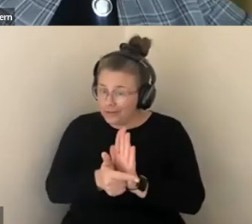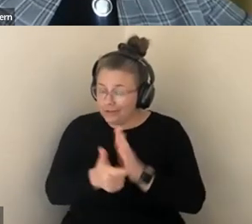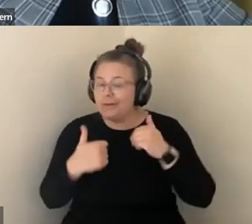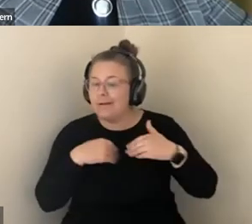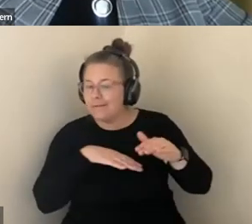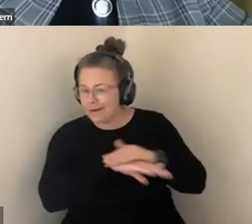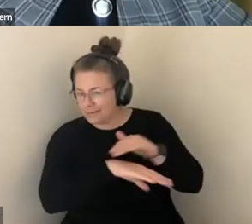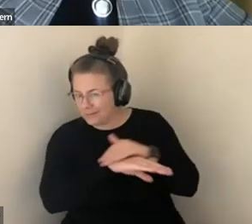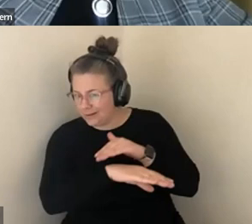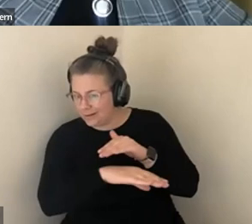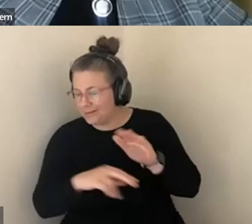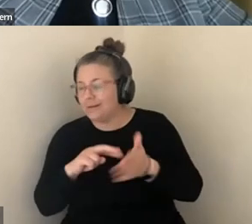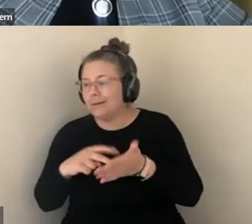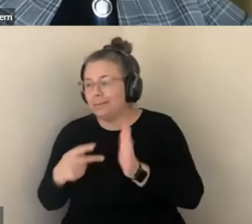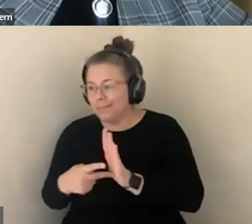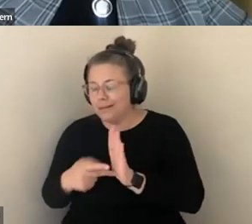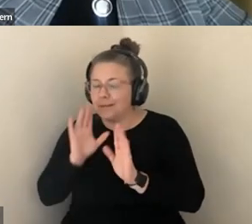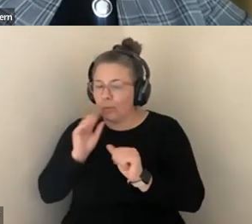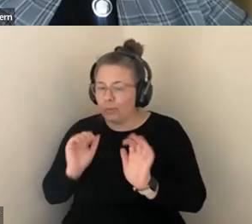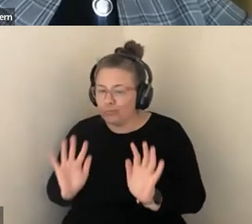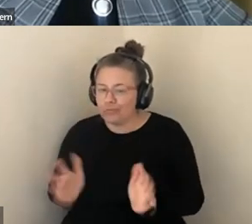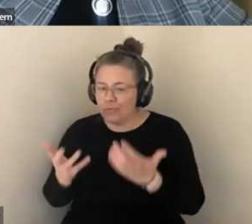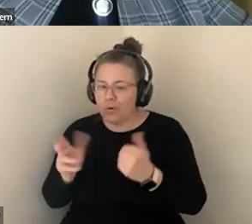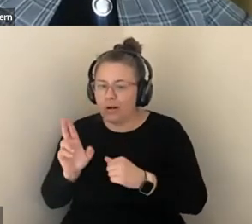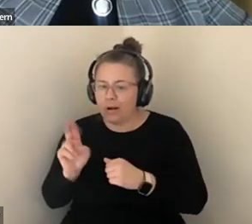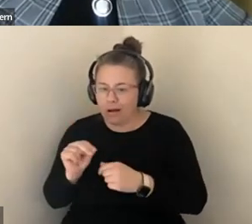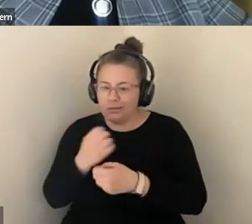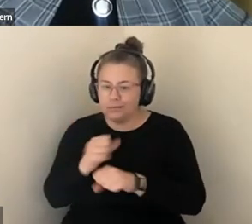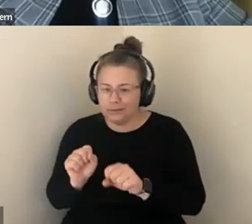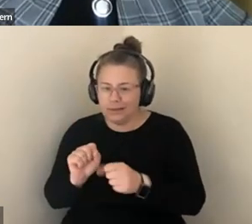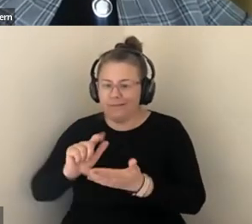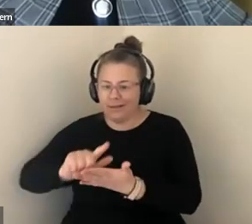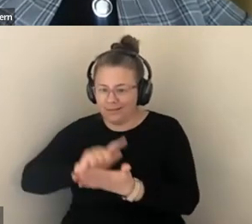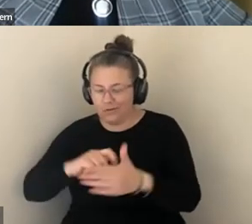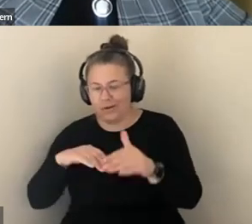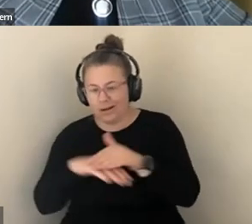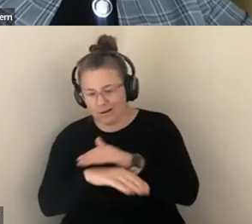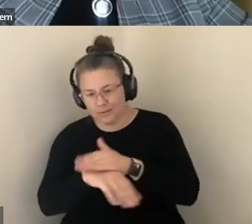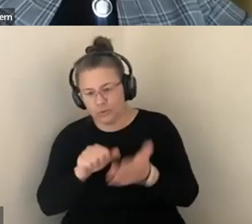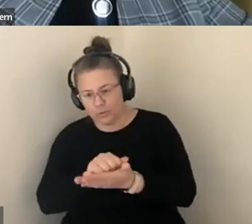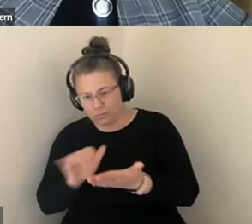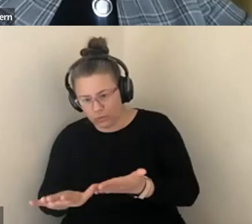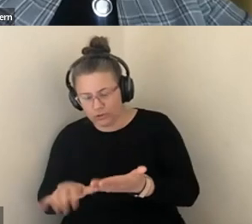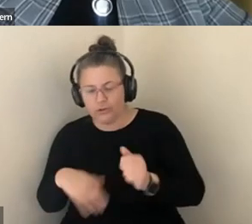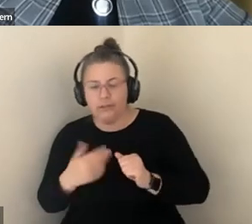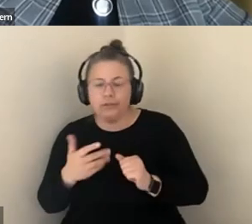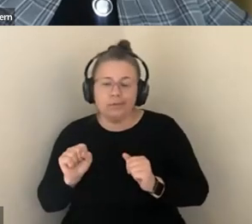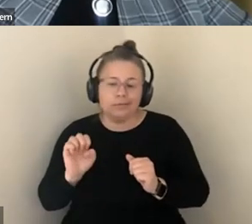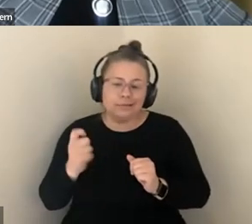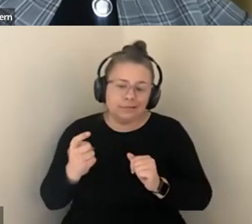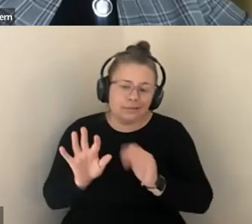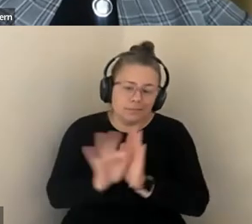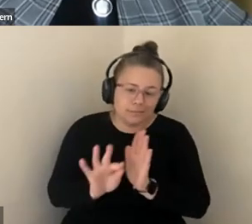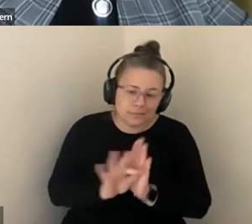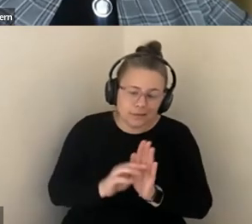unsafe illegal access to abortion, not to mention non-medical sex selection in other countries. So the global implementation of NIPT